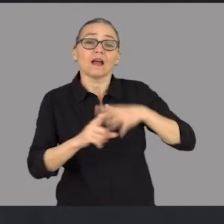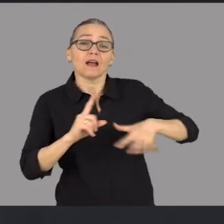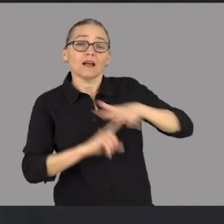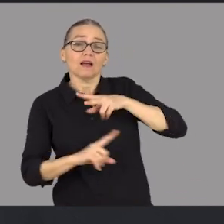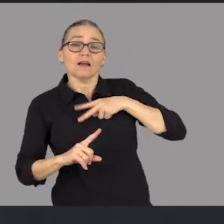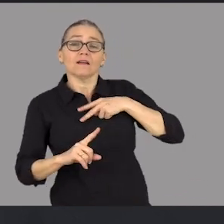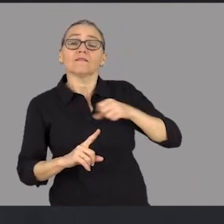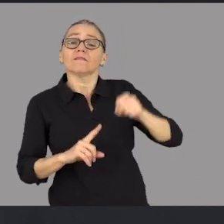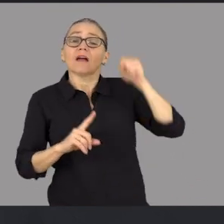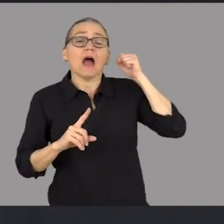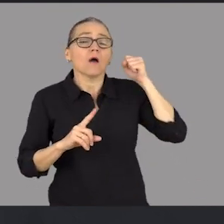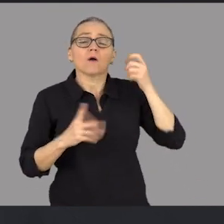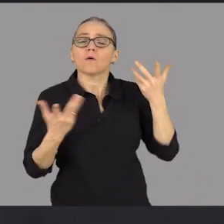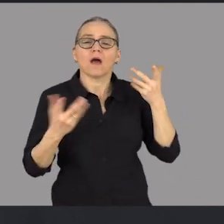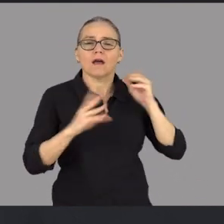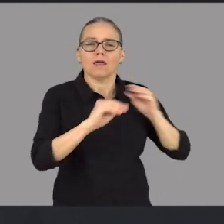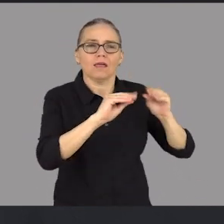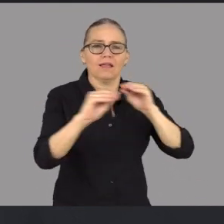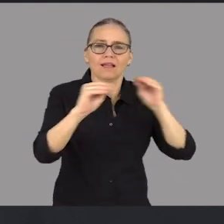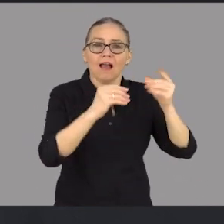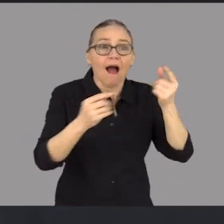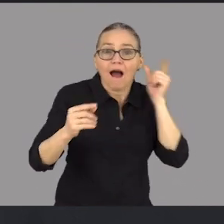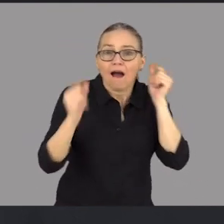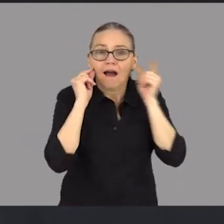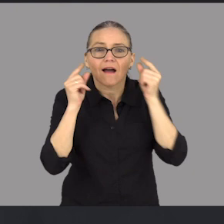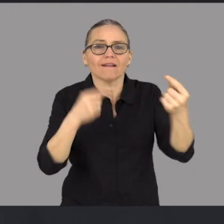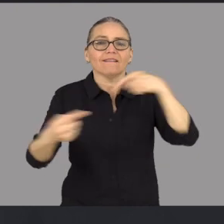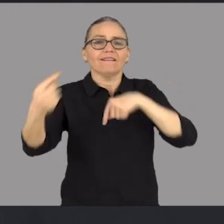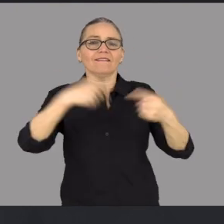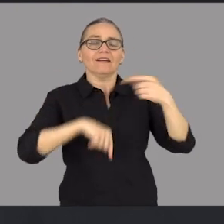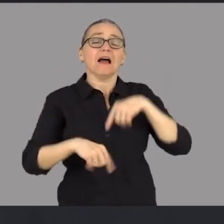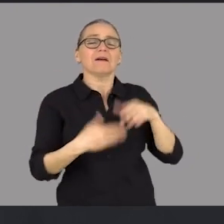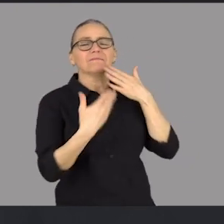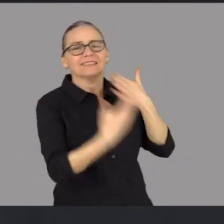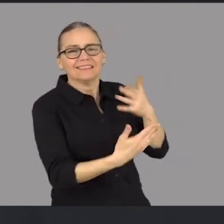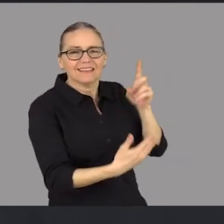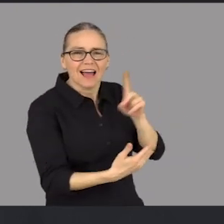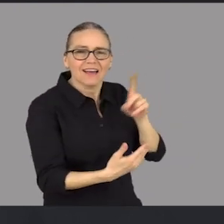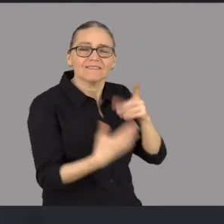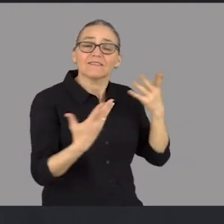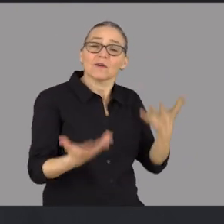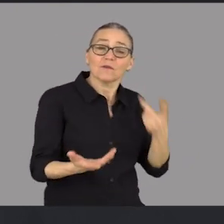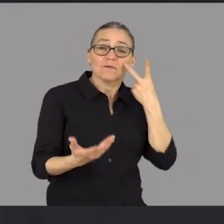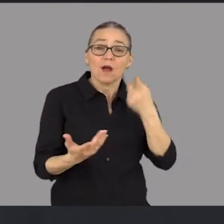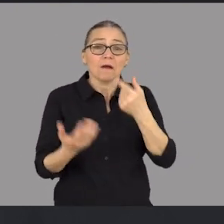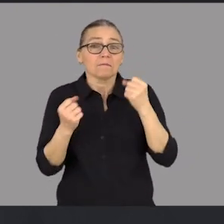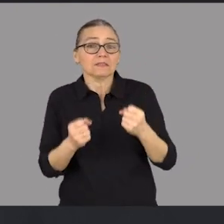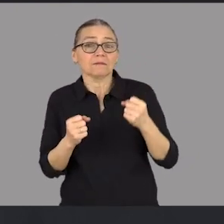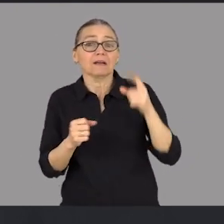almost more just word of mouth. Thanks, Dave.